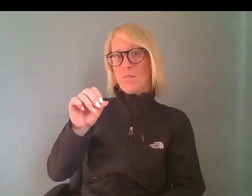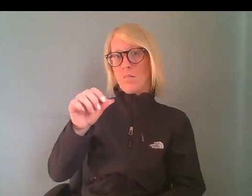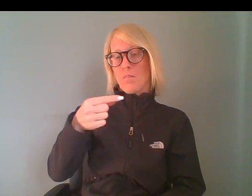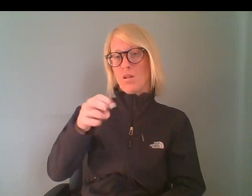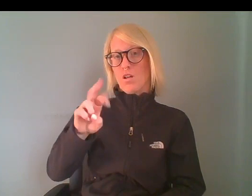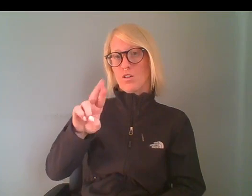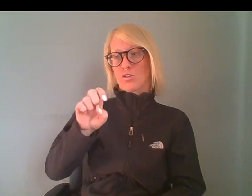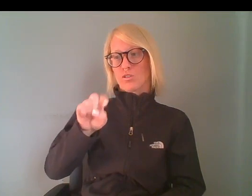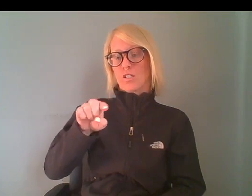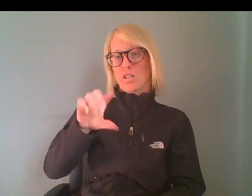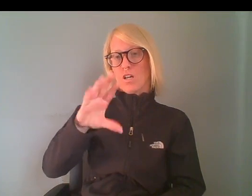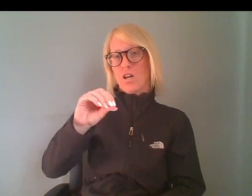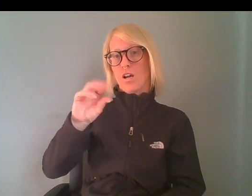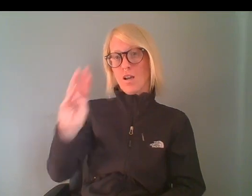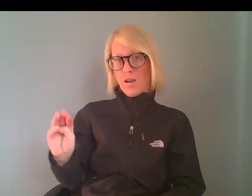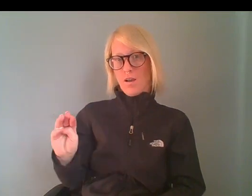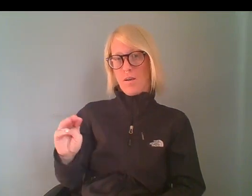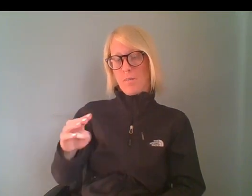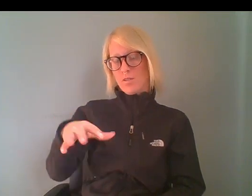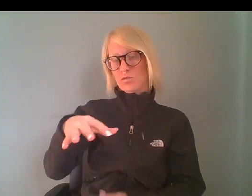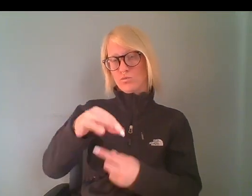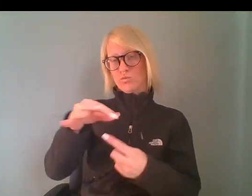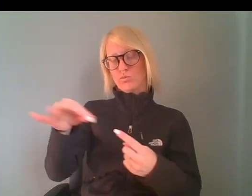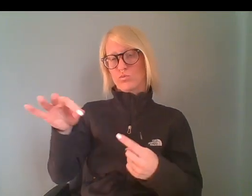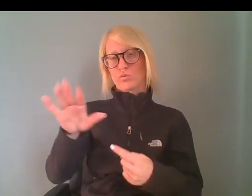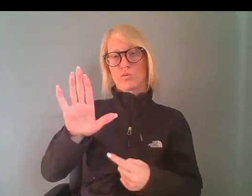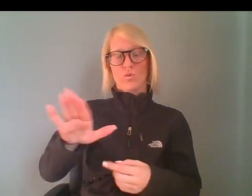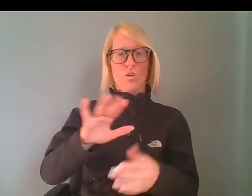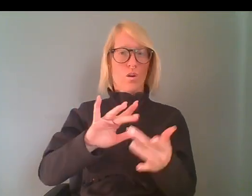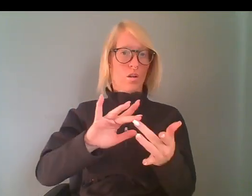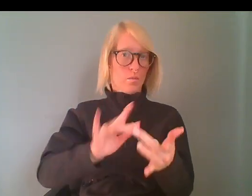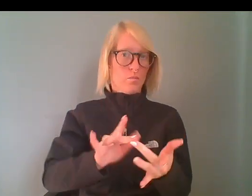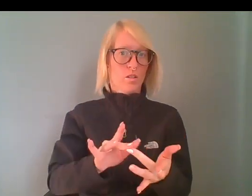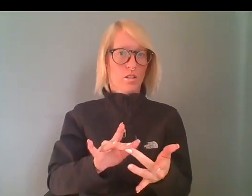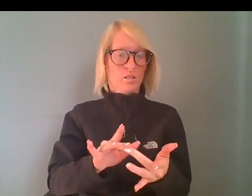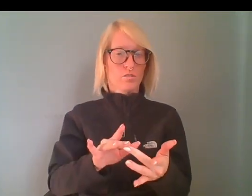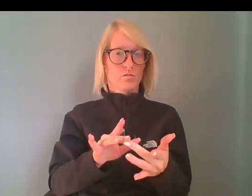you pick your web address, it's going to be the name